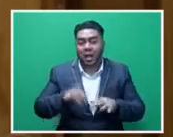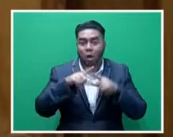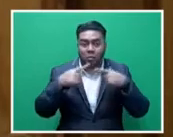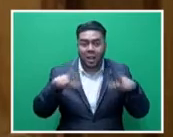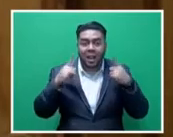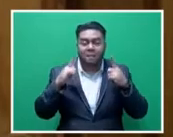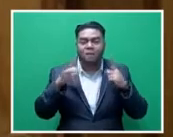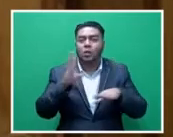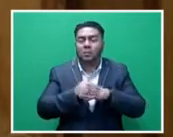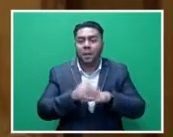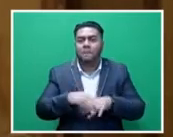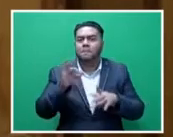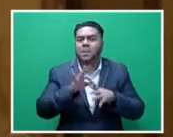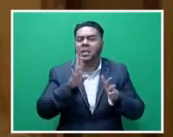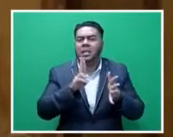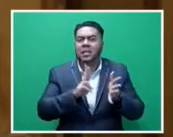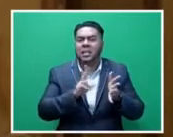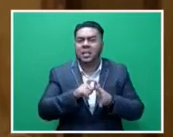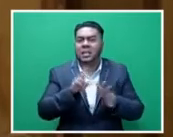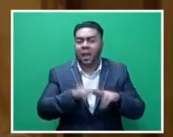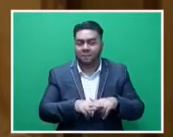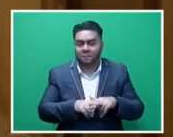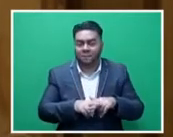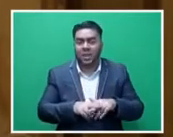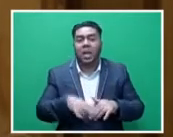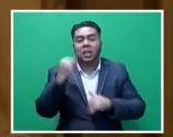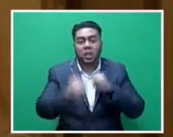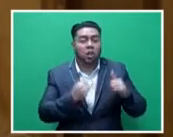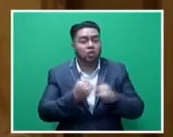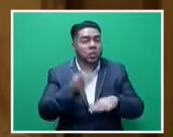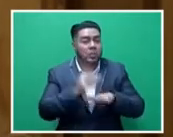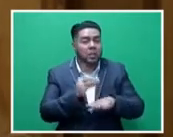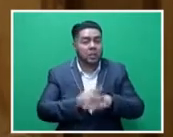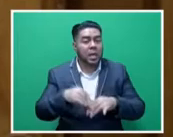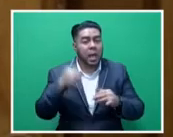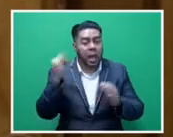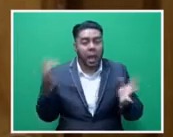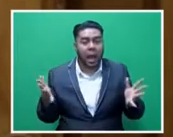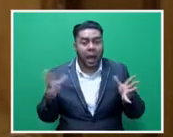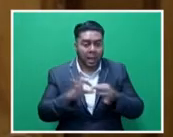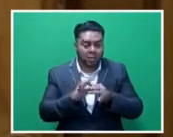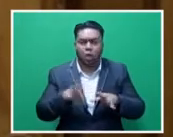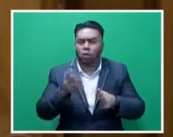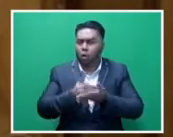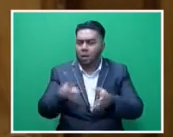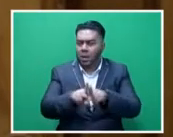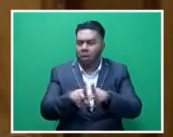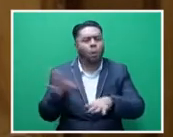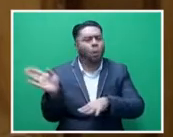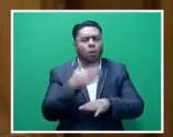partners like Pacific Disability Forum, ASCAP, International Disability Alliance, donor partners are all working together to